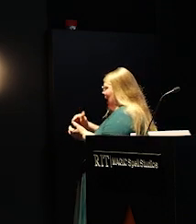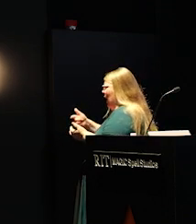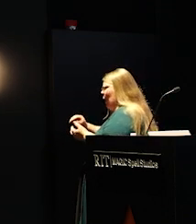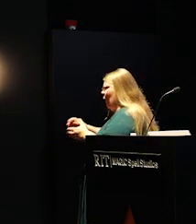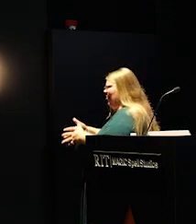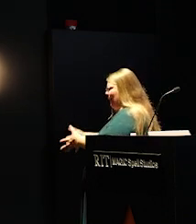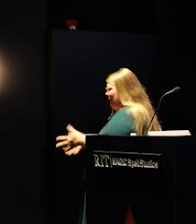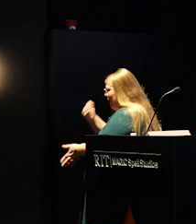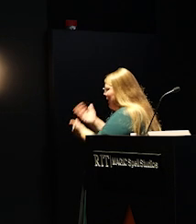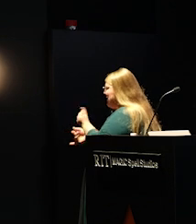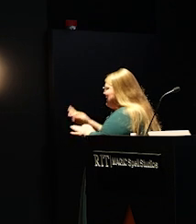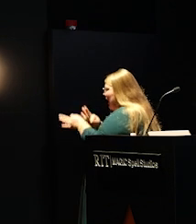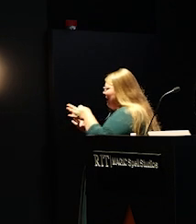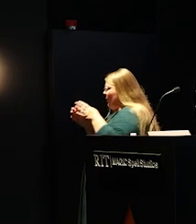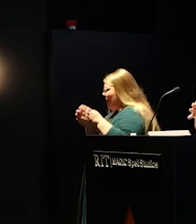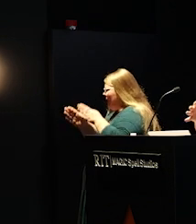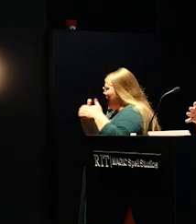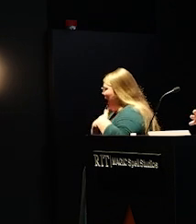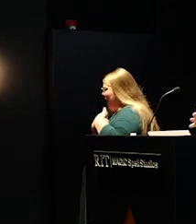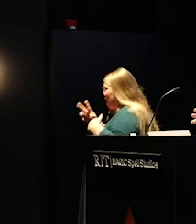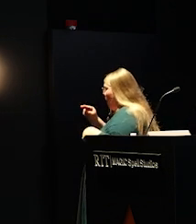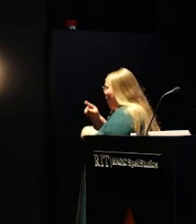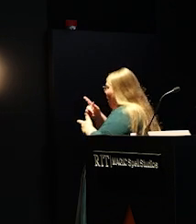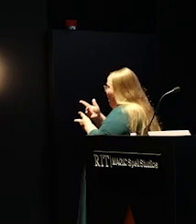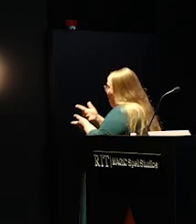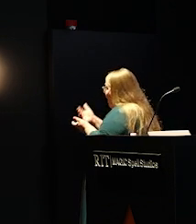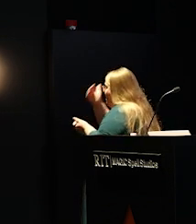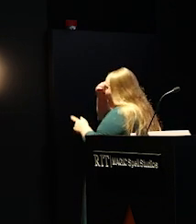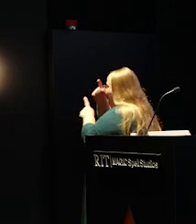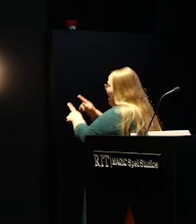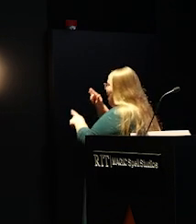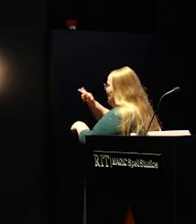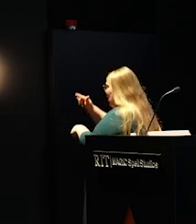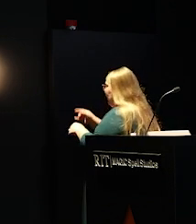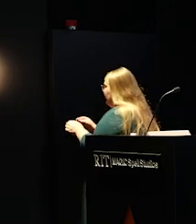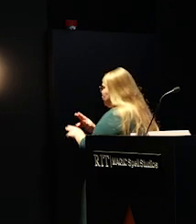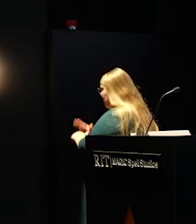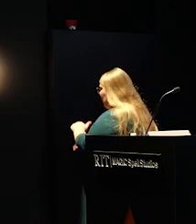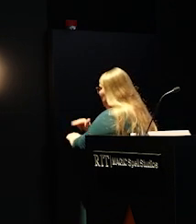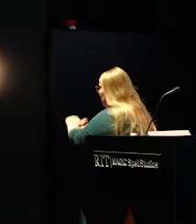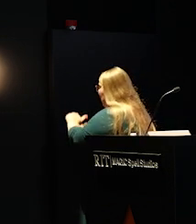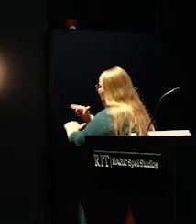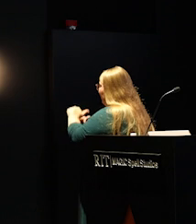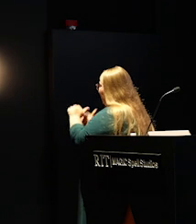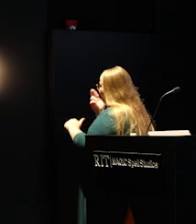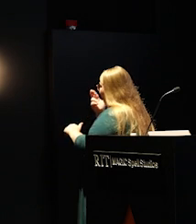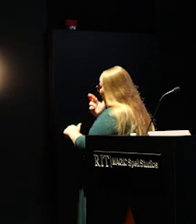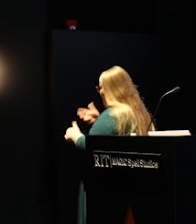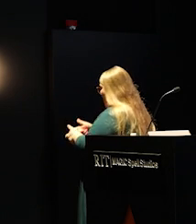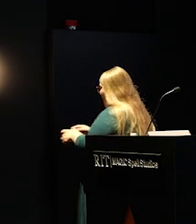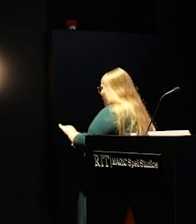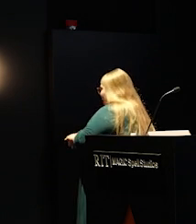the unlikely path, and like it's okay to not know you're a designer, and then realize it later. Just like it's okay to know you're a